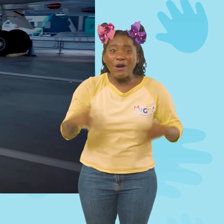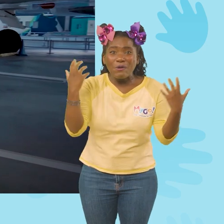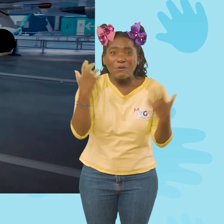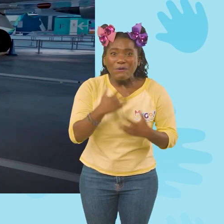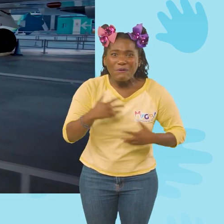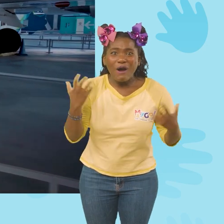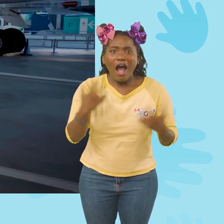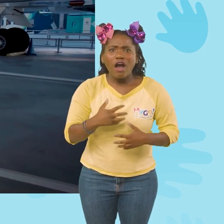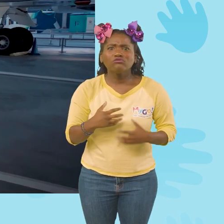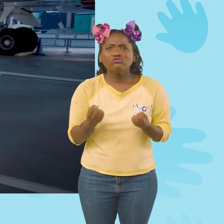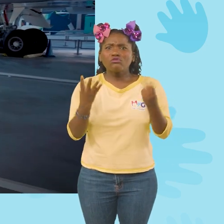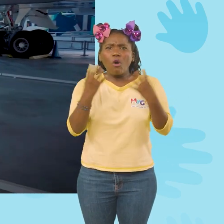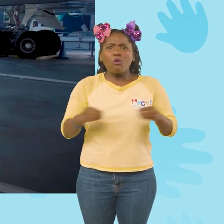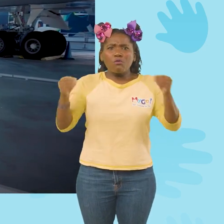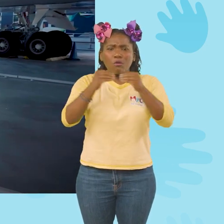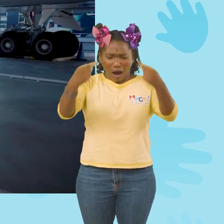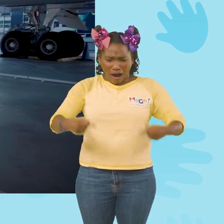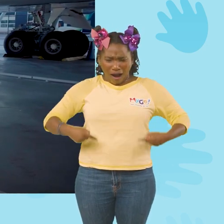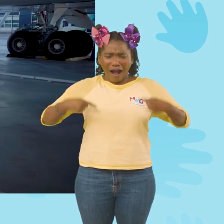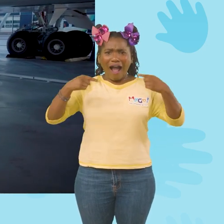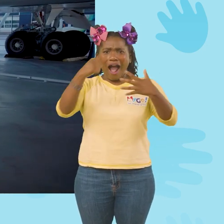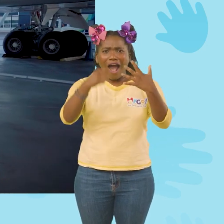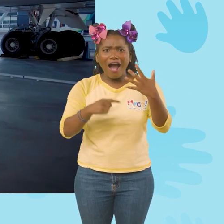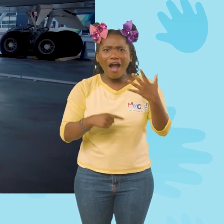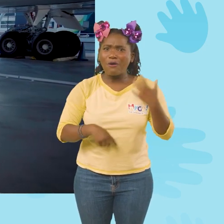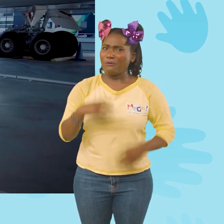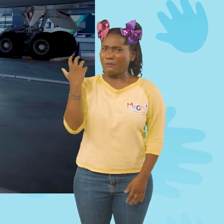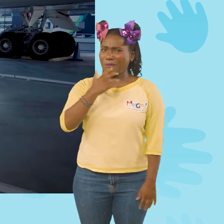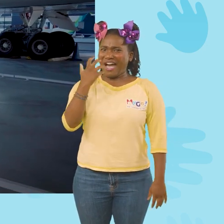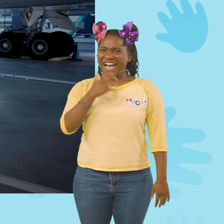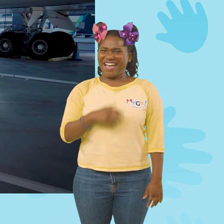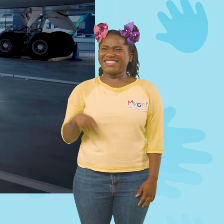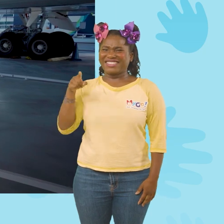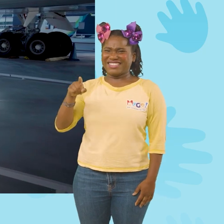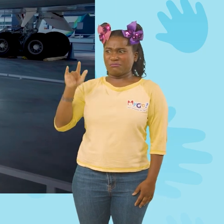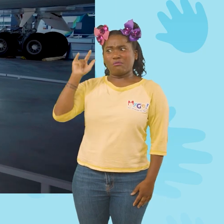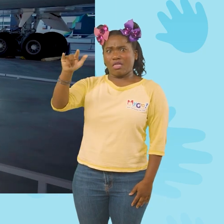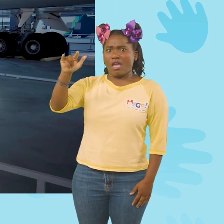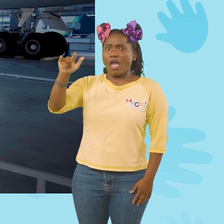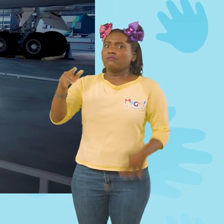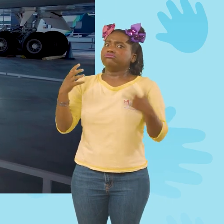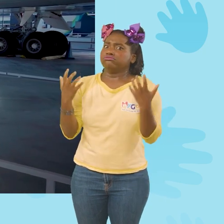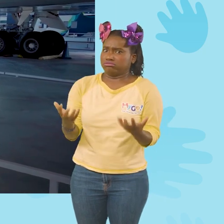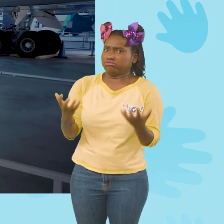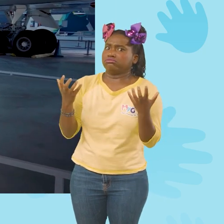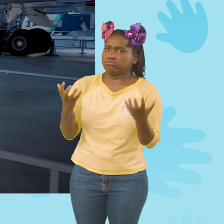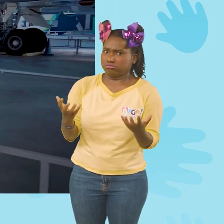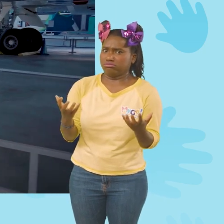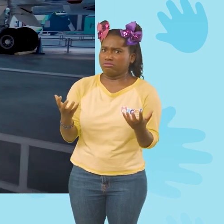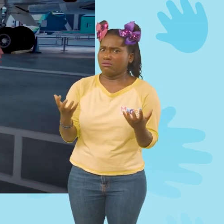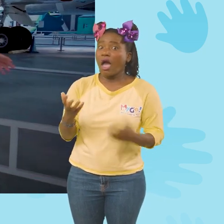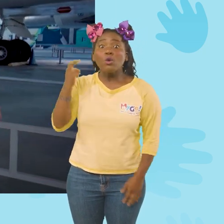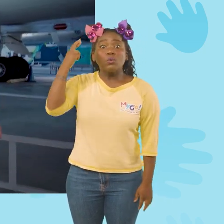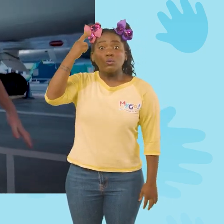Wow, there's so many more tires back here. Wow, this plane must be really heavy. Yeah, that's